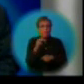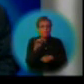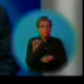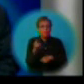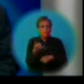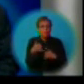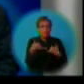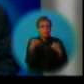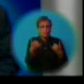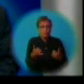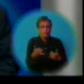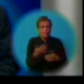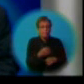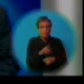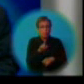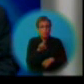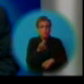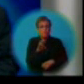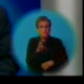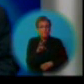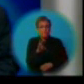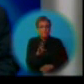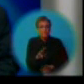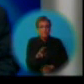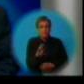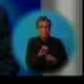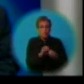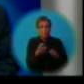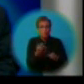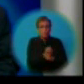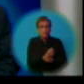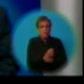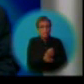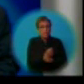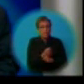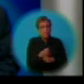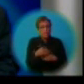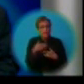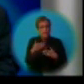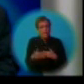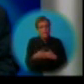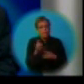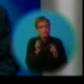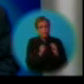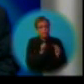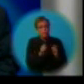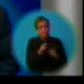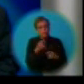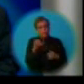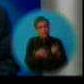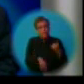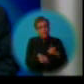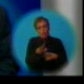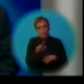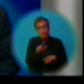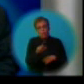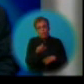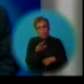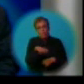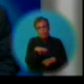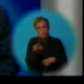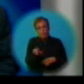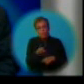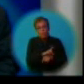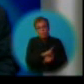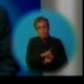though, walked away with the Hank James Trophy, amassing 167 points. winning overall ahead of Trinidad and Tobago, who